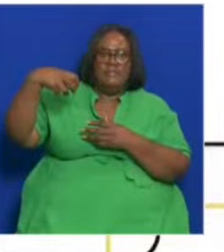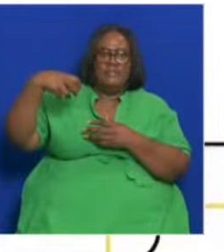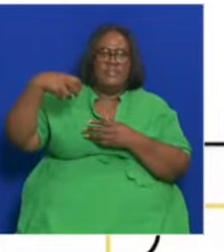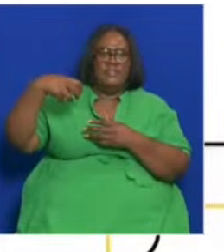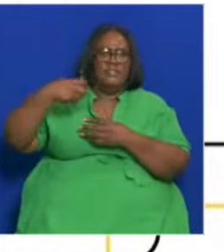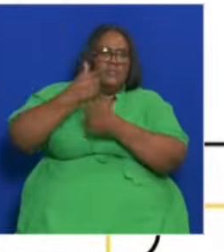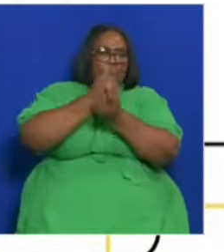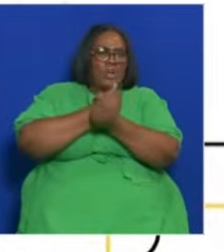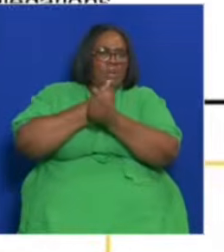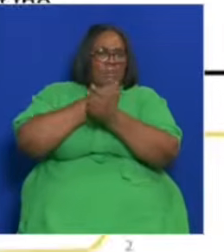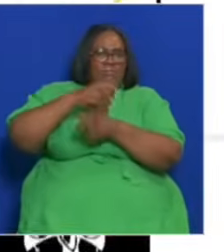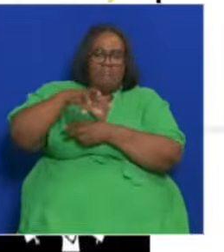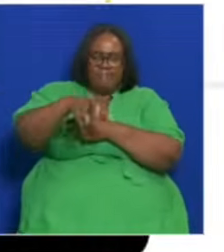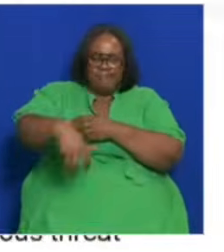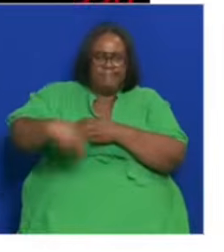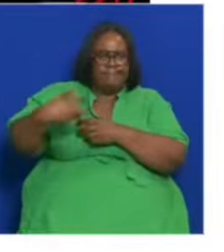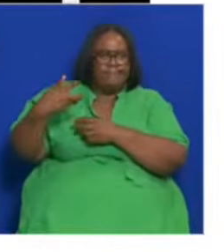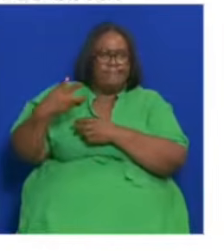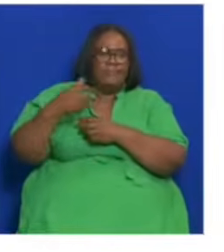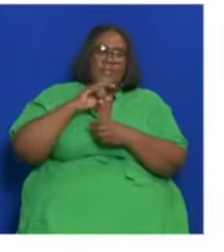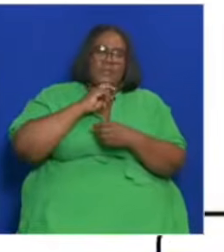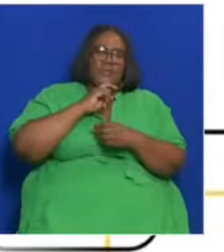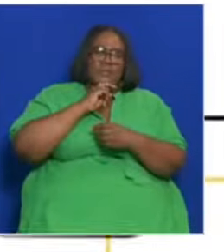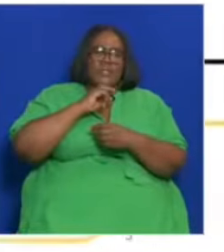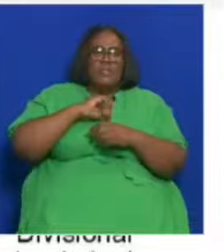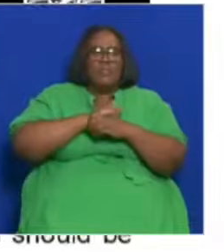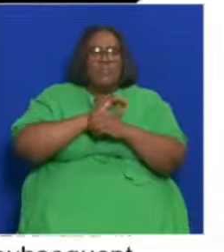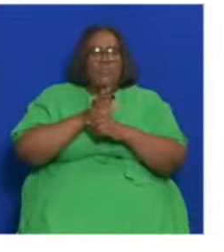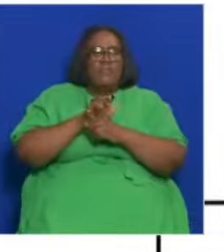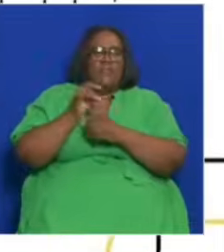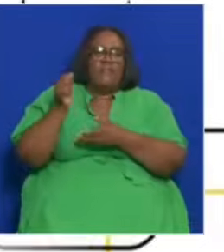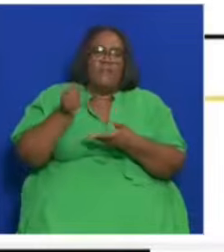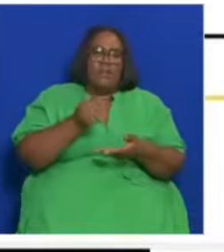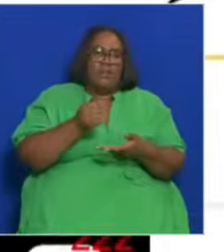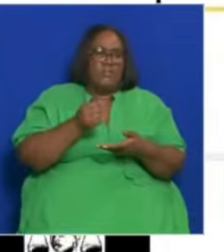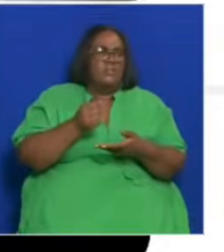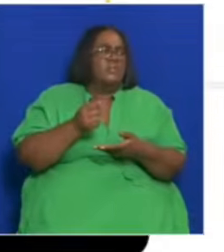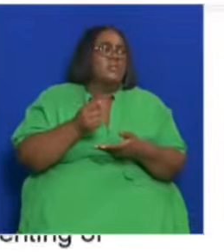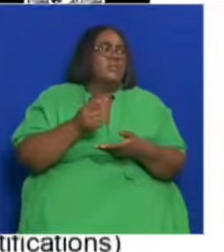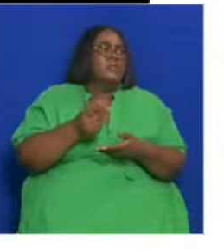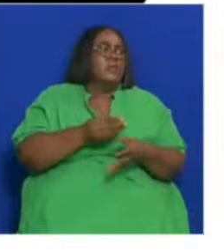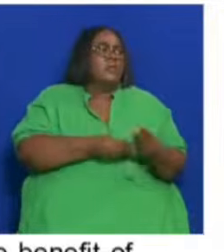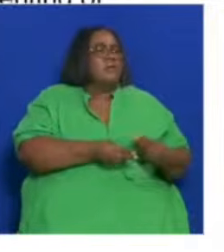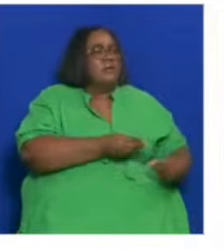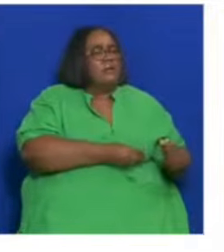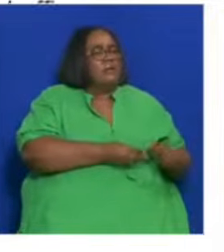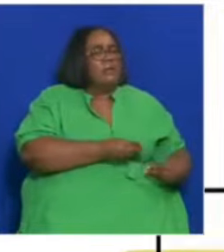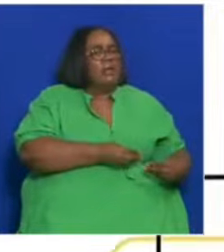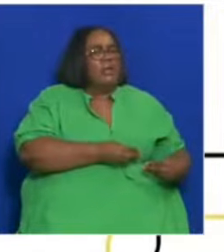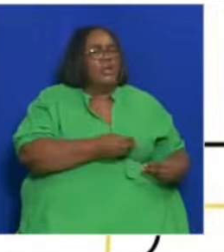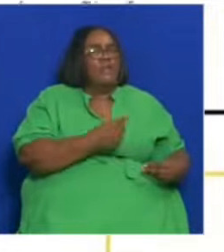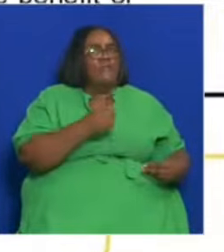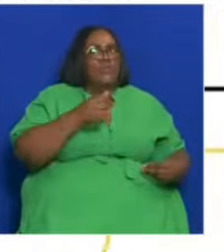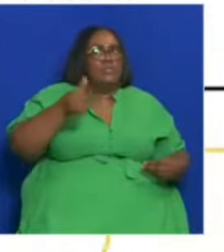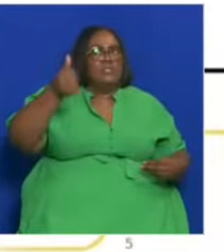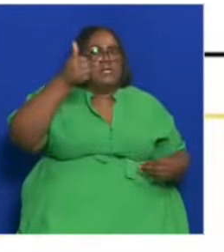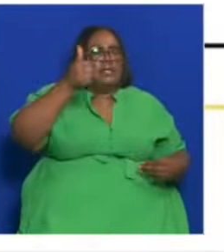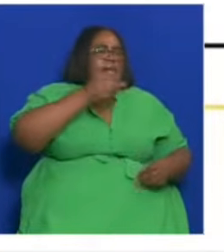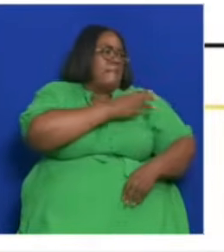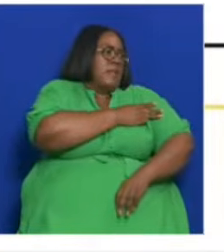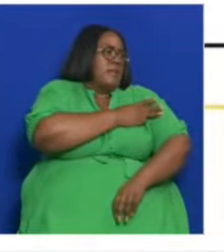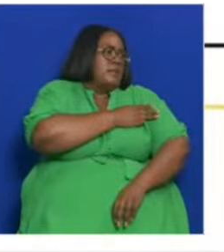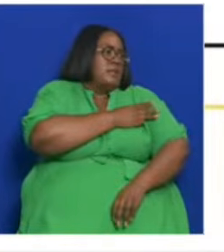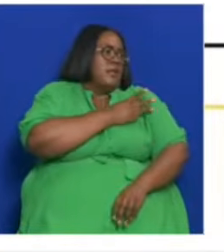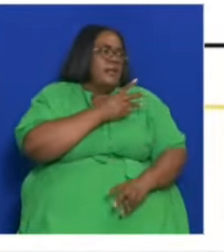or appointment, in brackets, gratification to specific senior managers. And it goes on about abuse